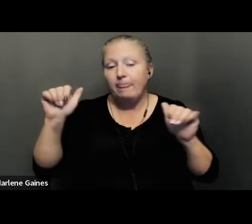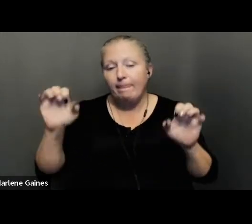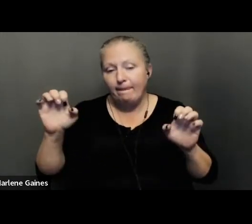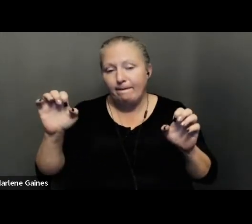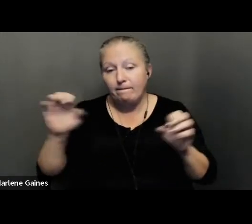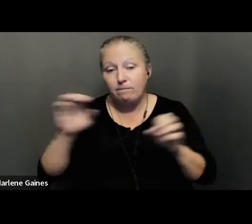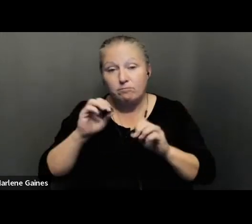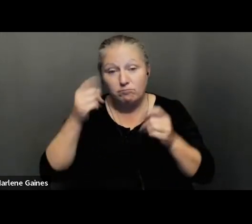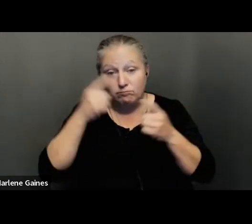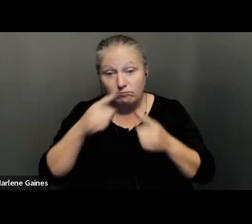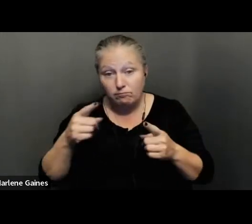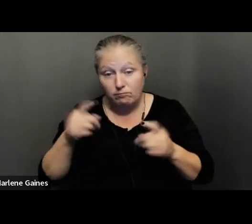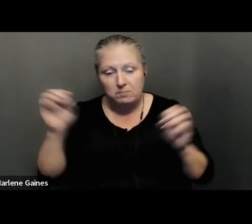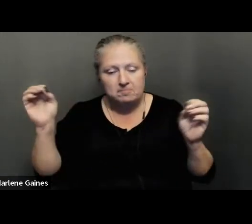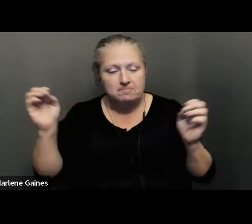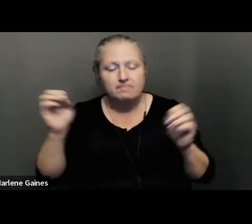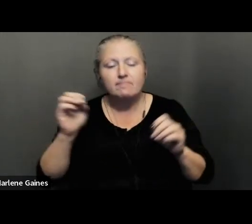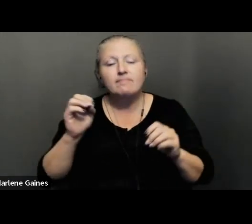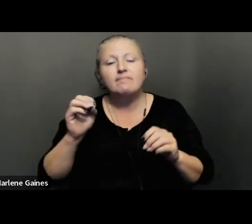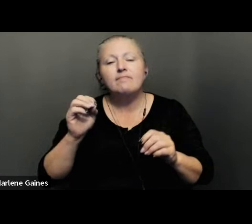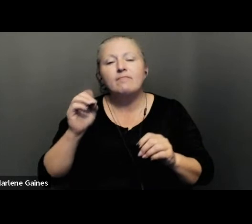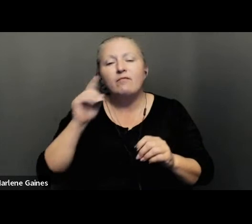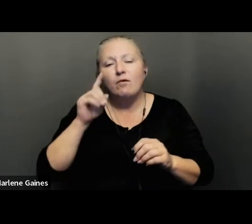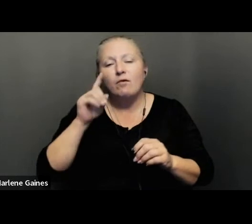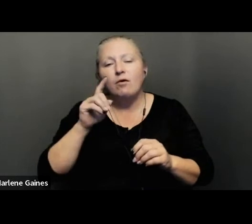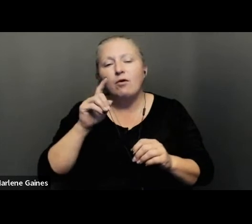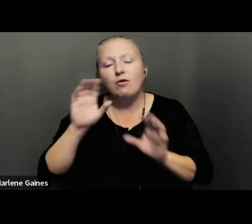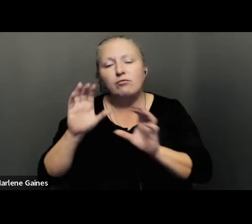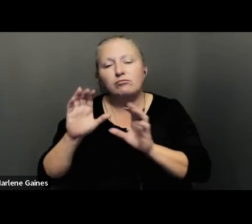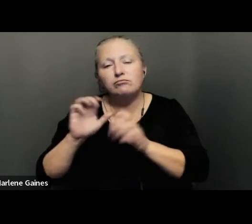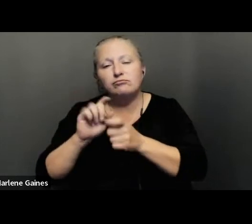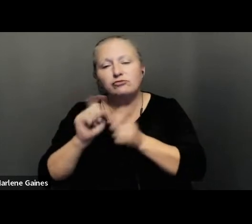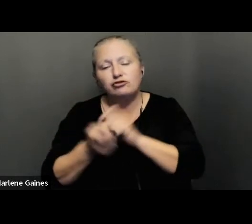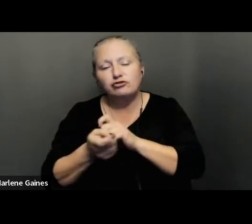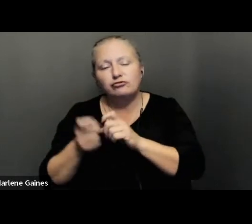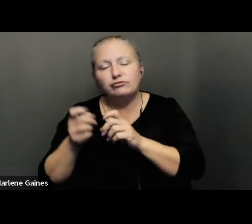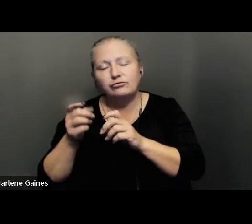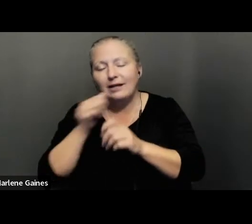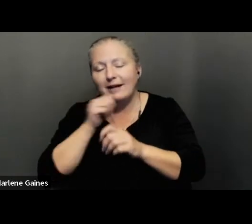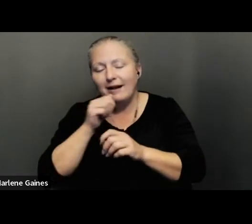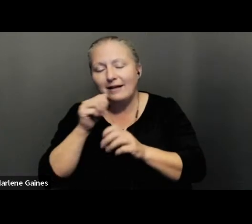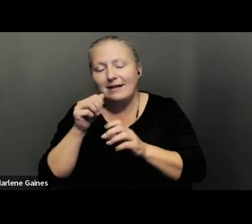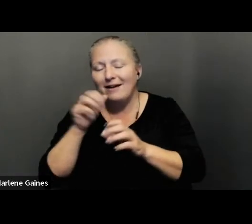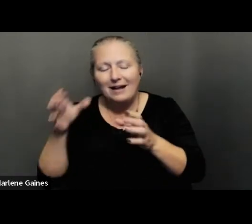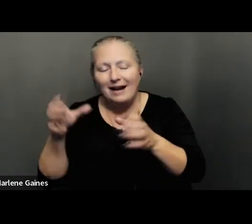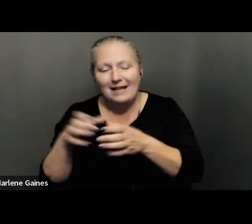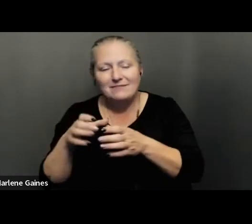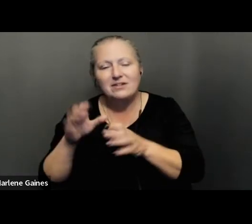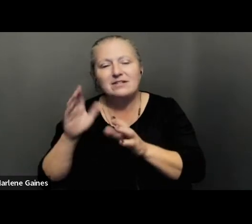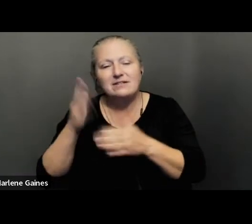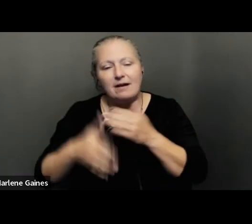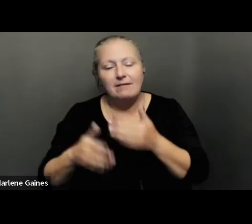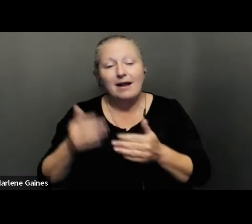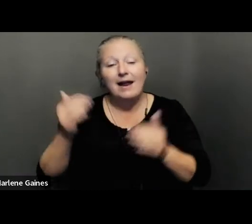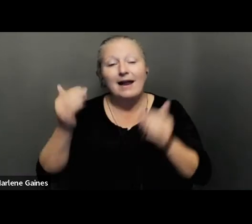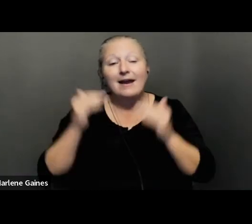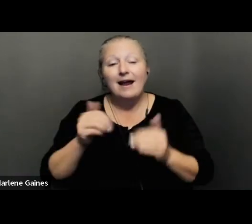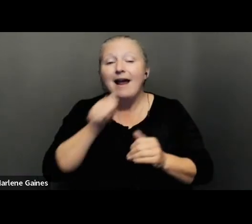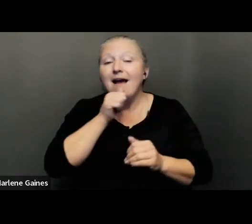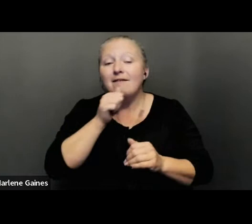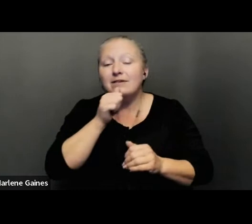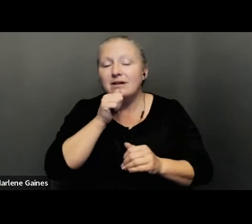Aye. Any opposed? Hearing none, the reclassification is done. Okay, the next one is the confidential